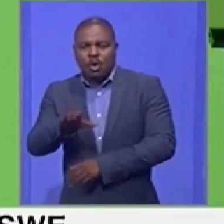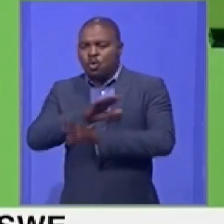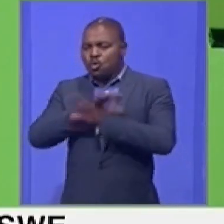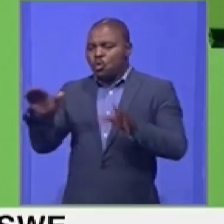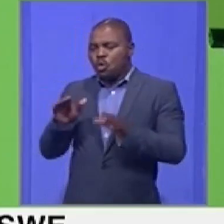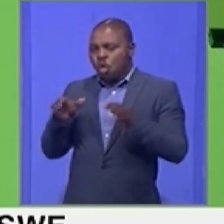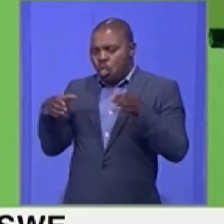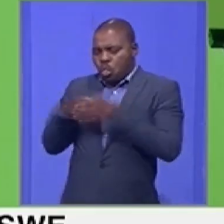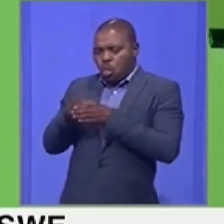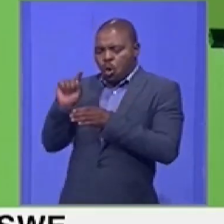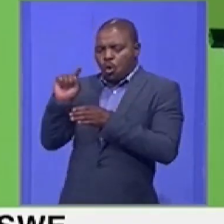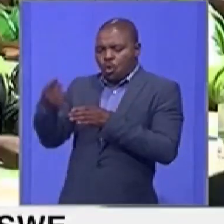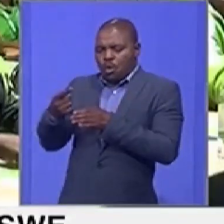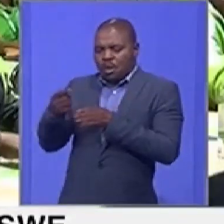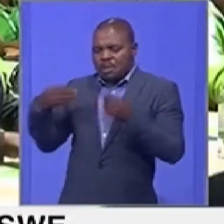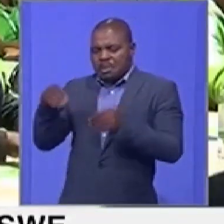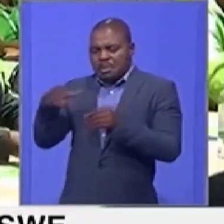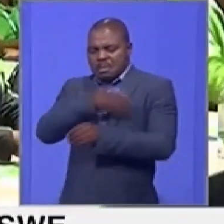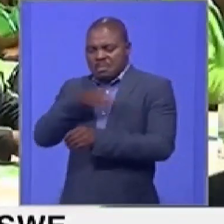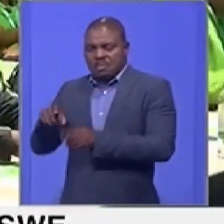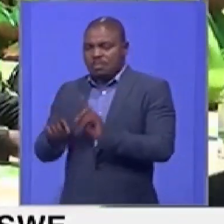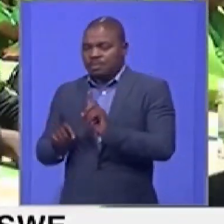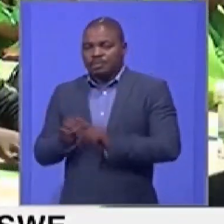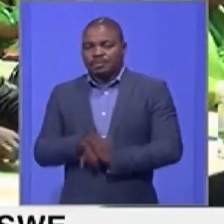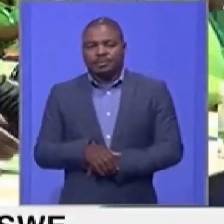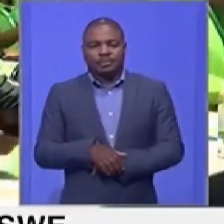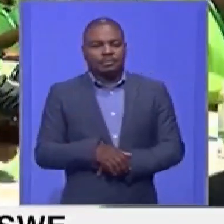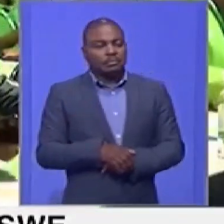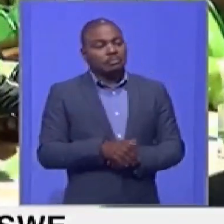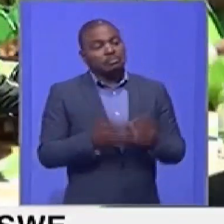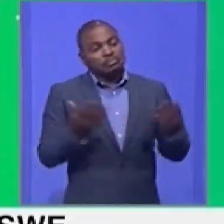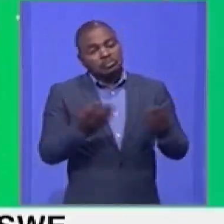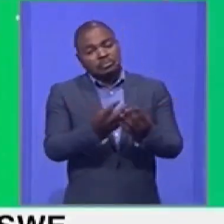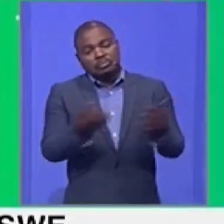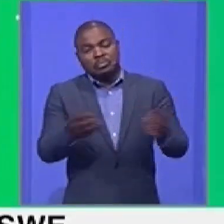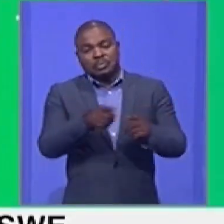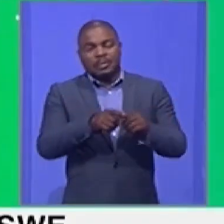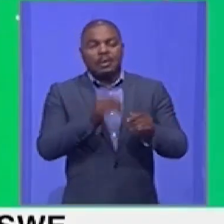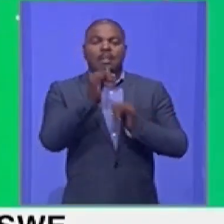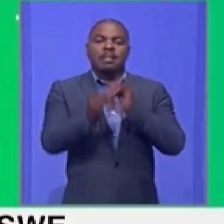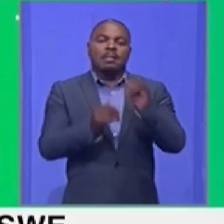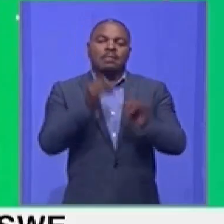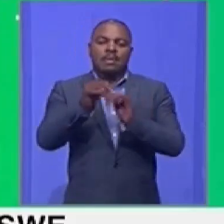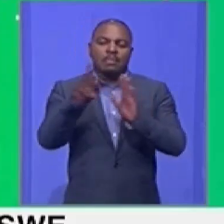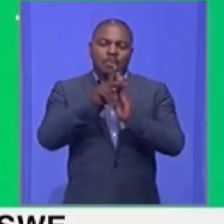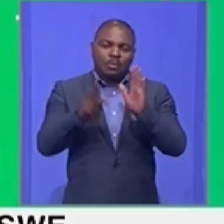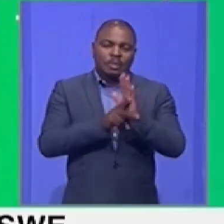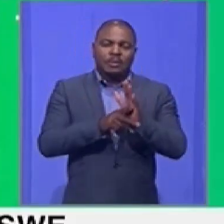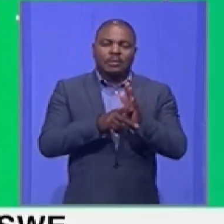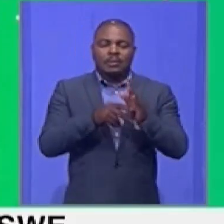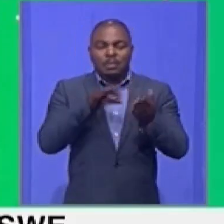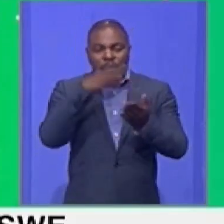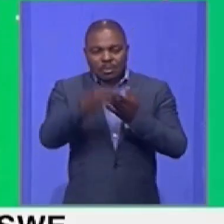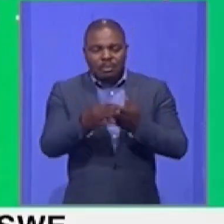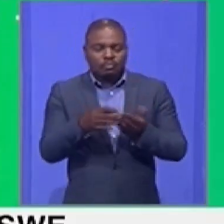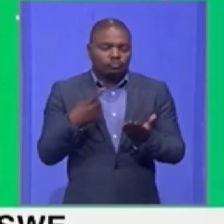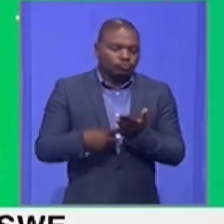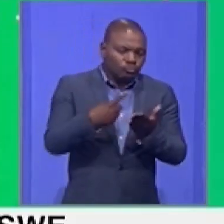class of tenderpreneurs. Gareng e ne e le ditshitshinyo di le 11 tsa melao dipuisano boraro